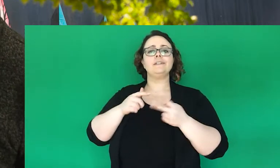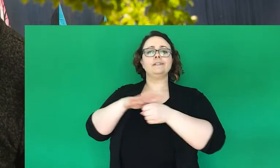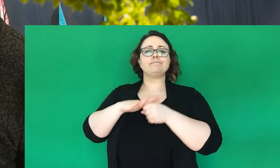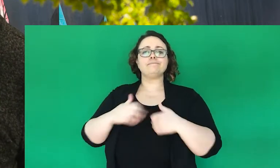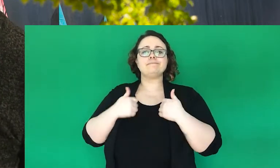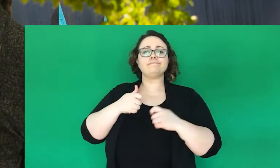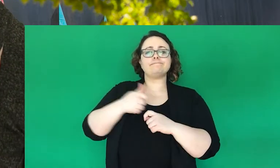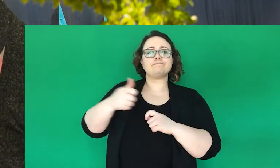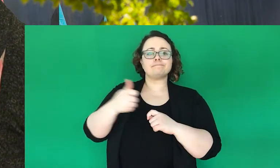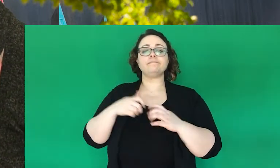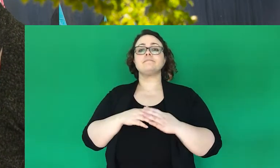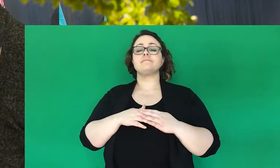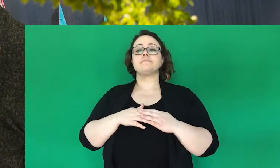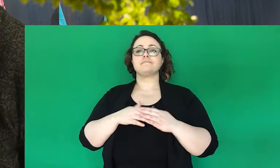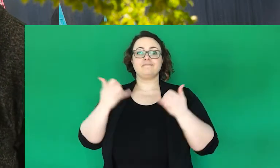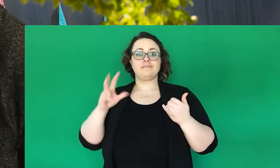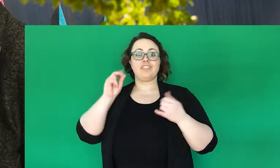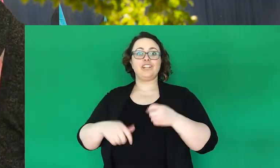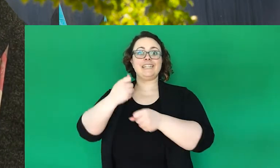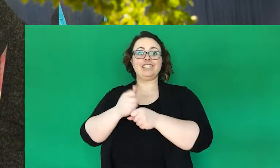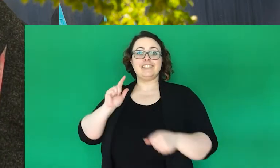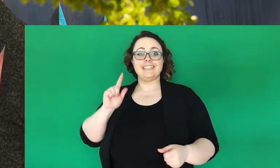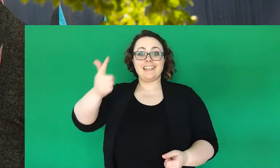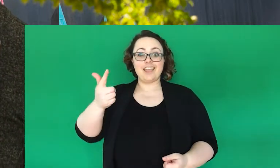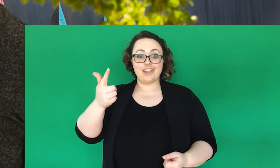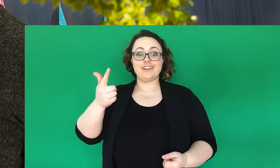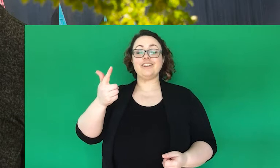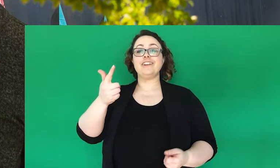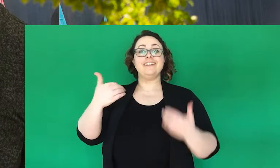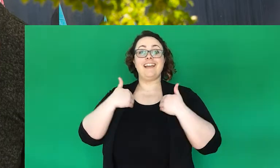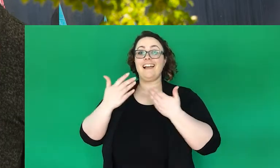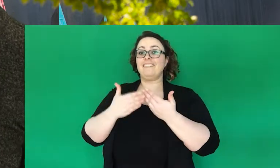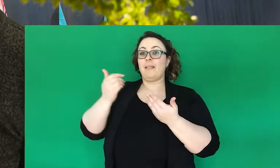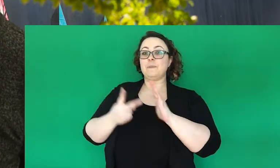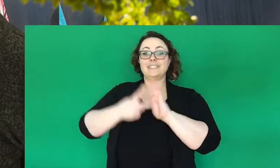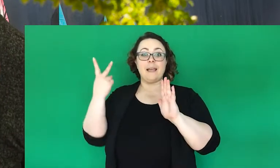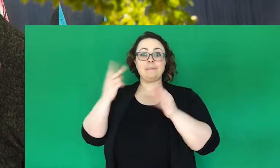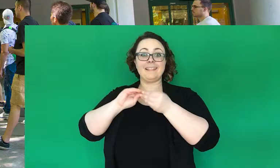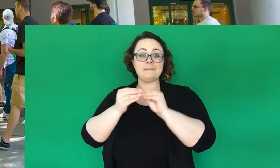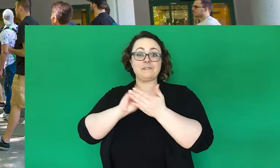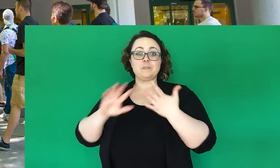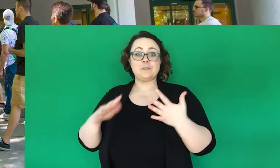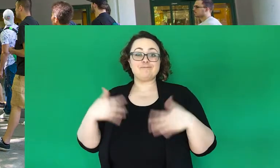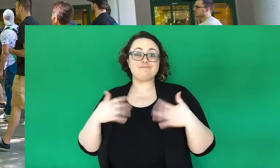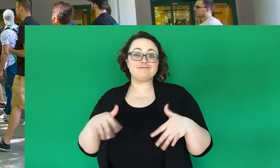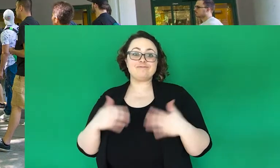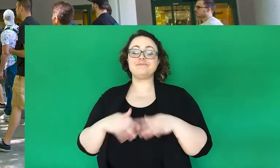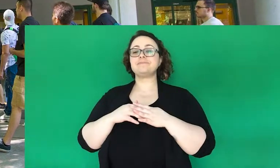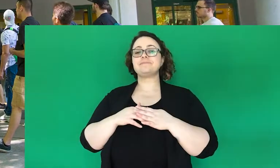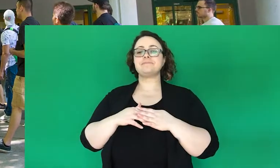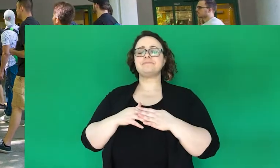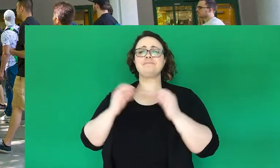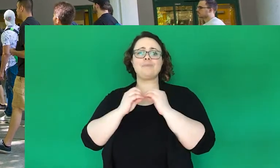commuter. Here we are, nearly 30 years later, and we have nearly double that amount, a